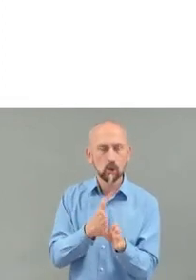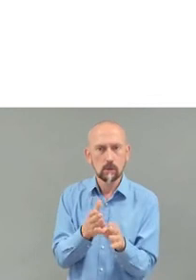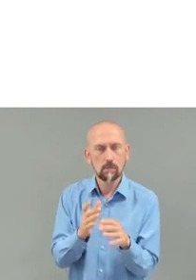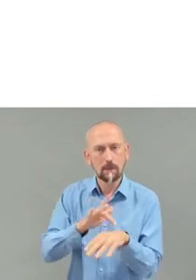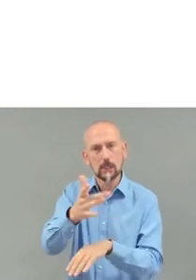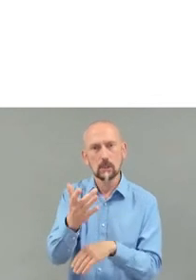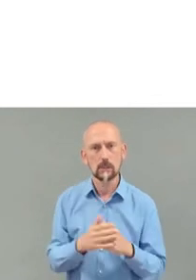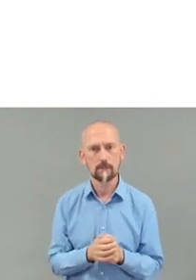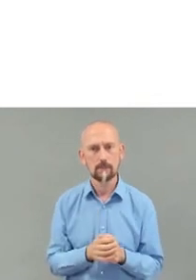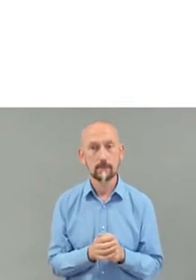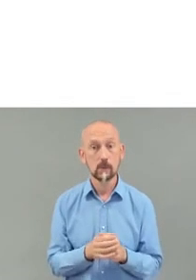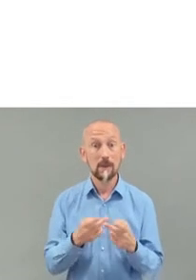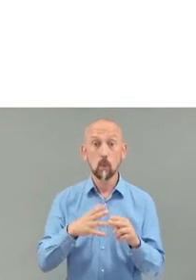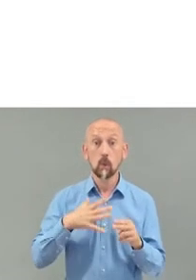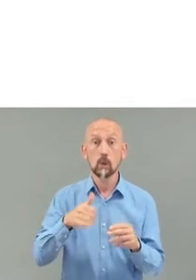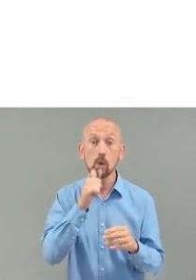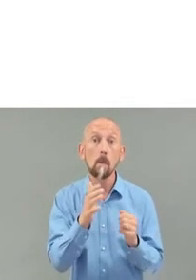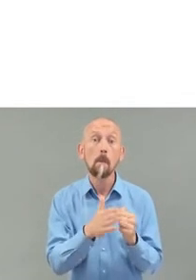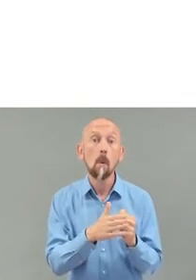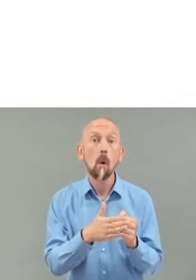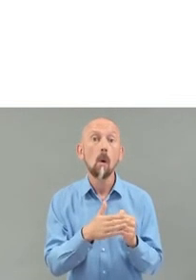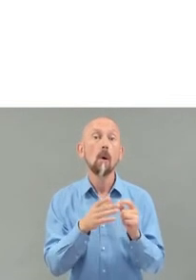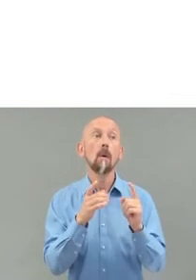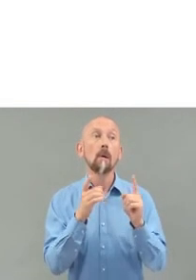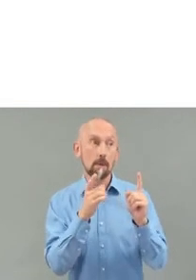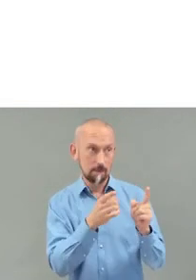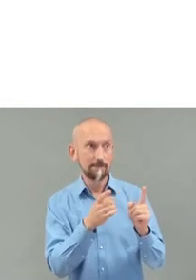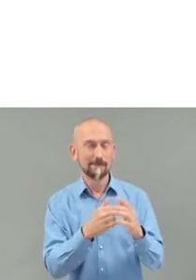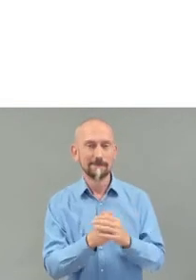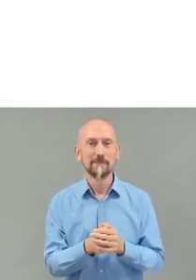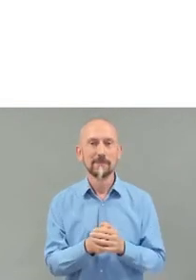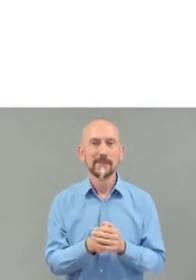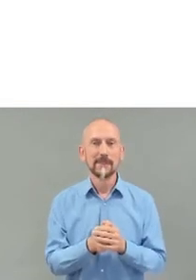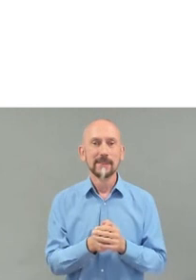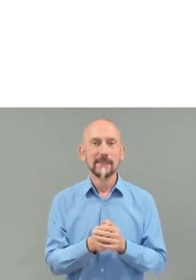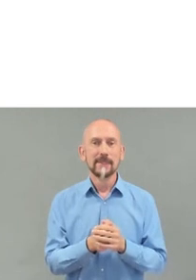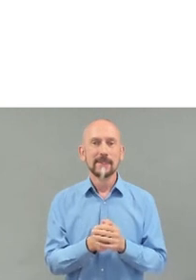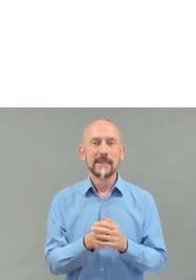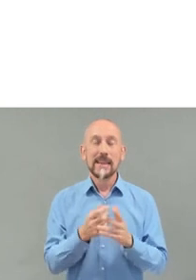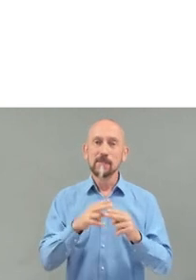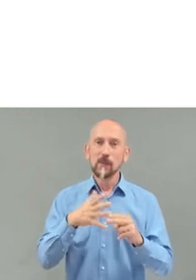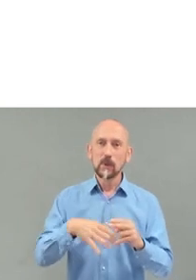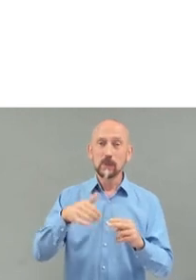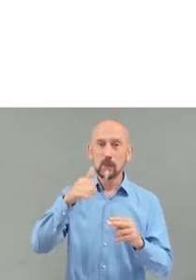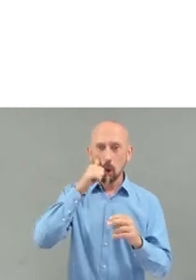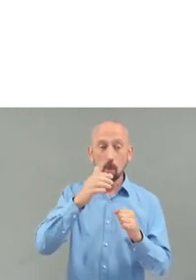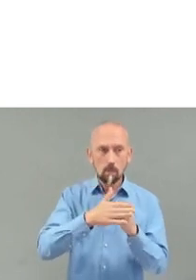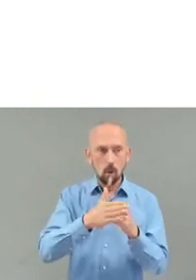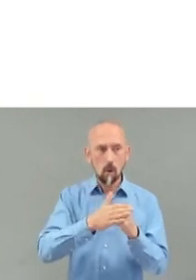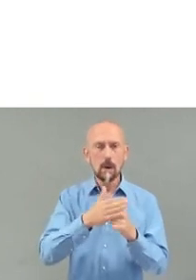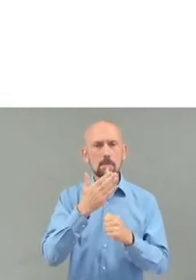you want to know more about that, I think if we go on to the next slide, Matt. So if you want to know more about this, then please look up